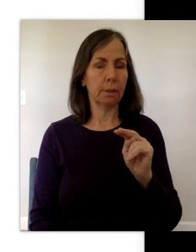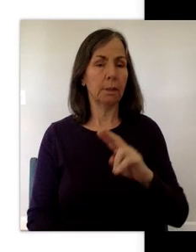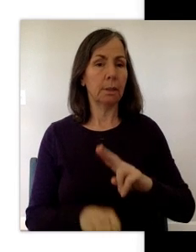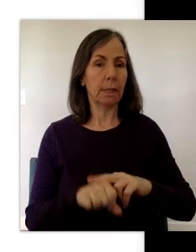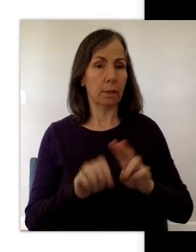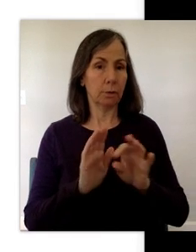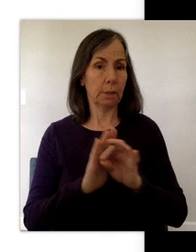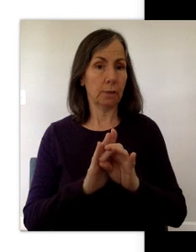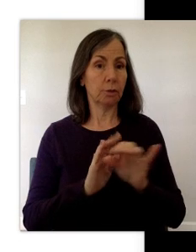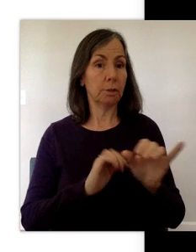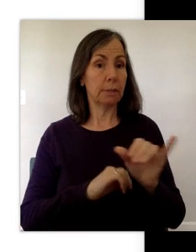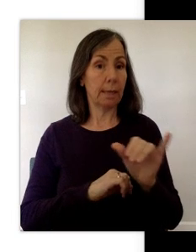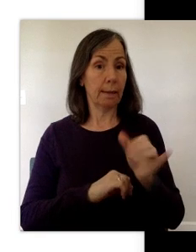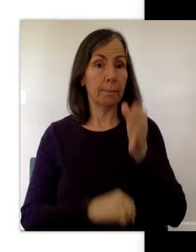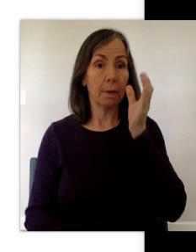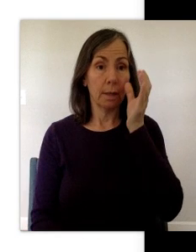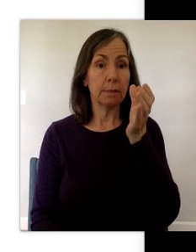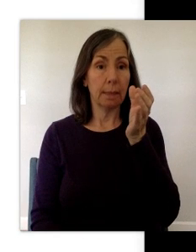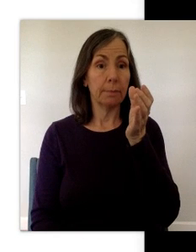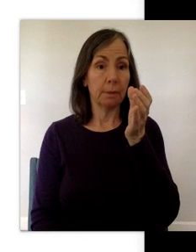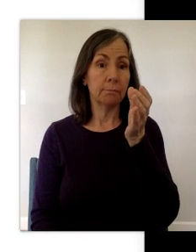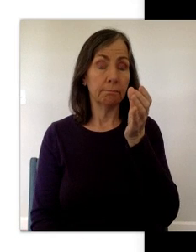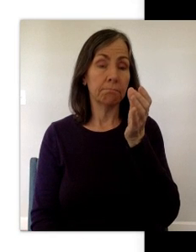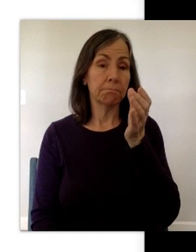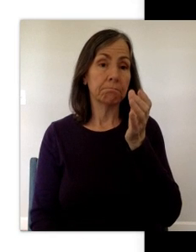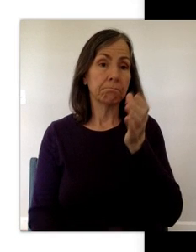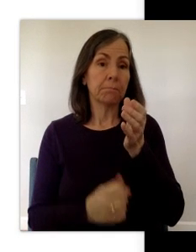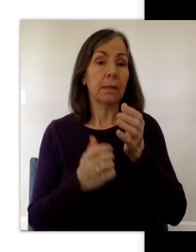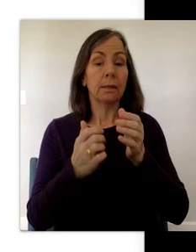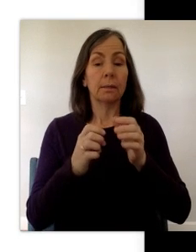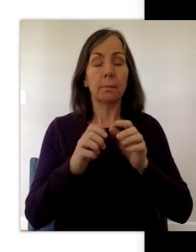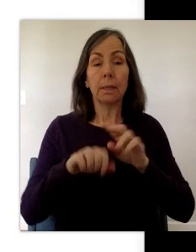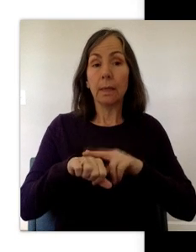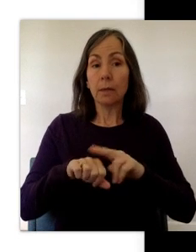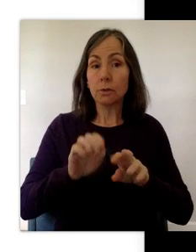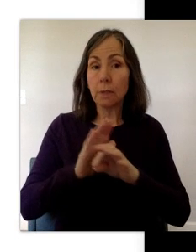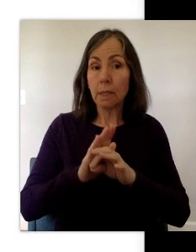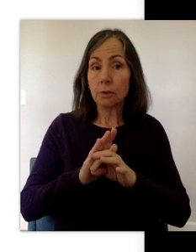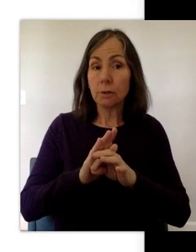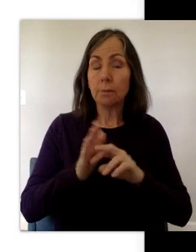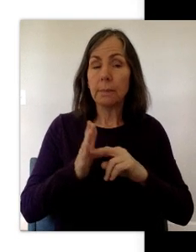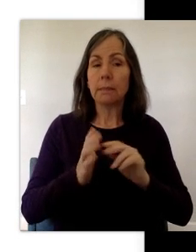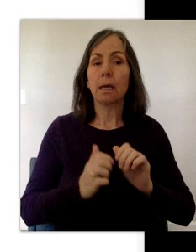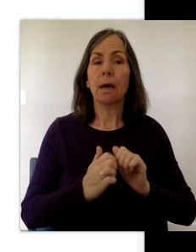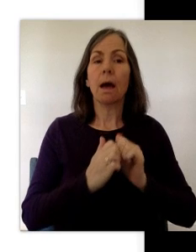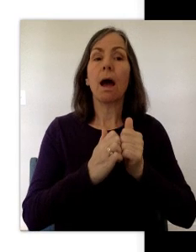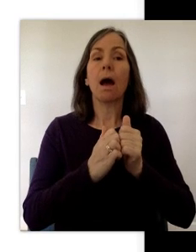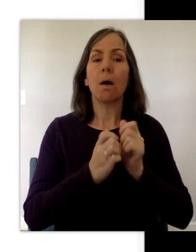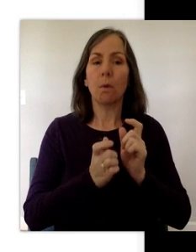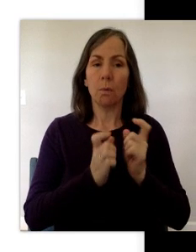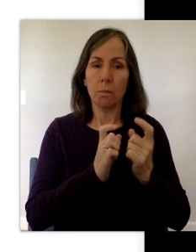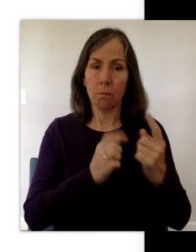It's natural selection is how evolution happens.